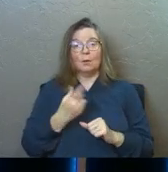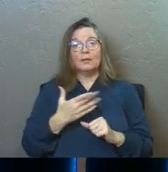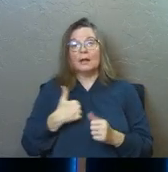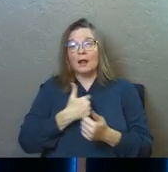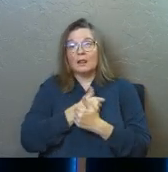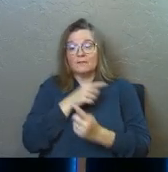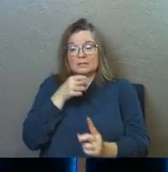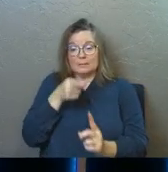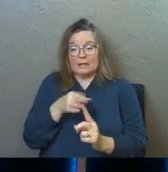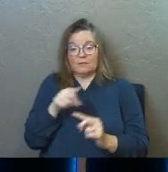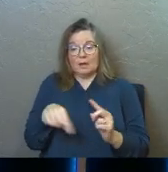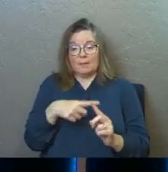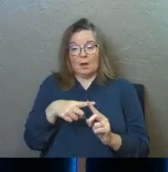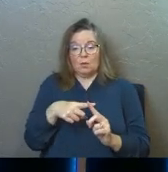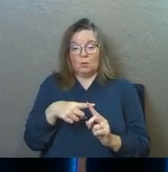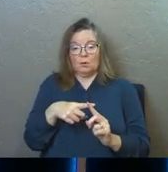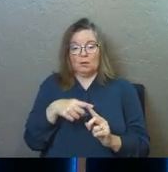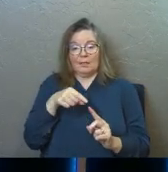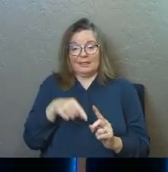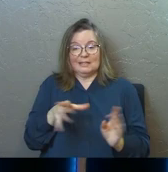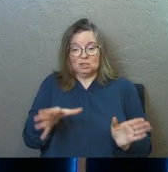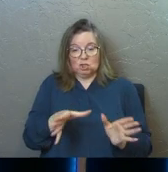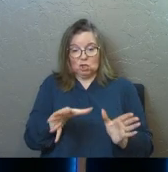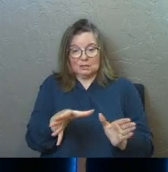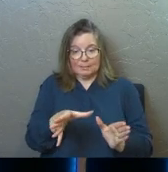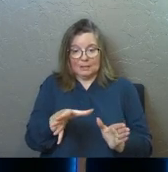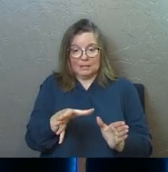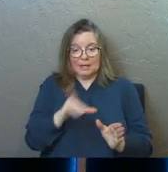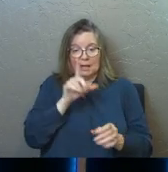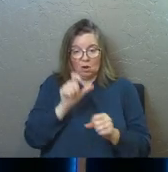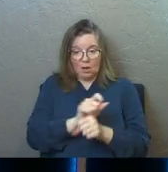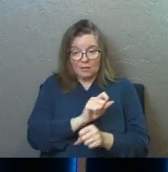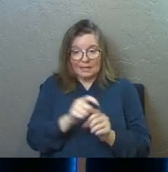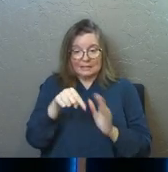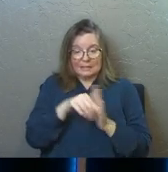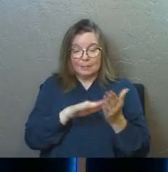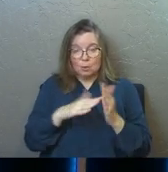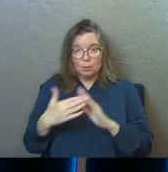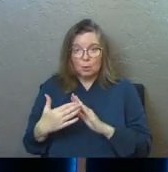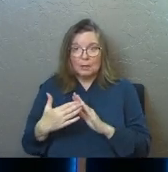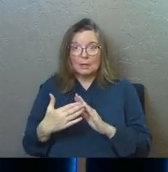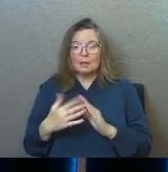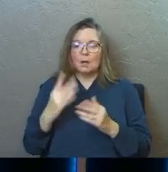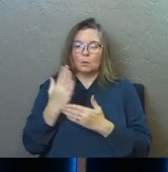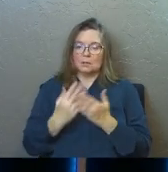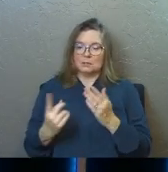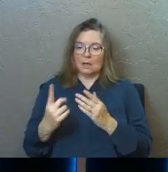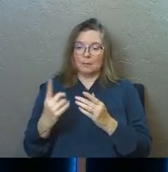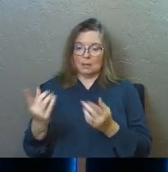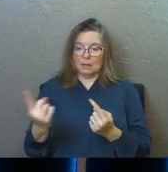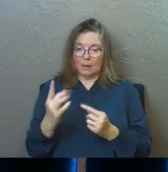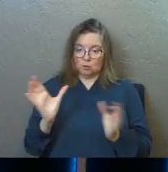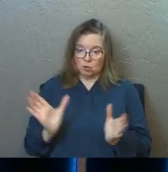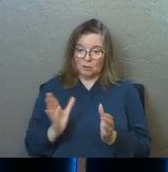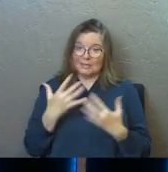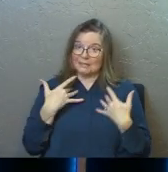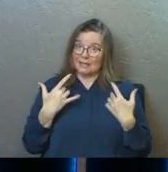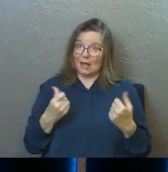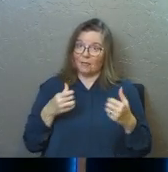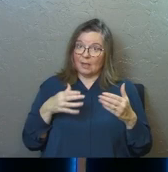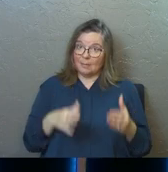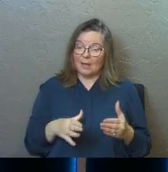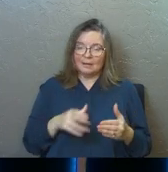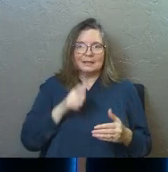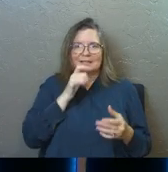the things I love specifically about this encouragement in authentic and deep community is when somebody comes to encourage us and it's in a healthy